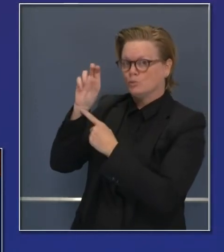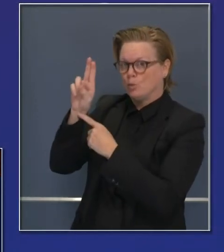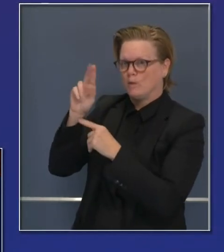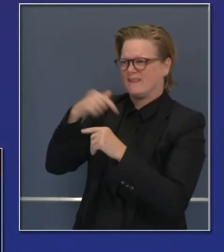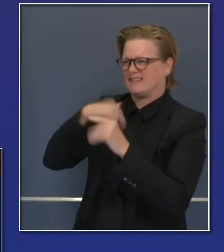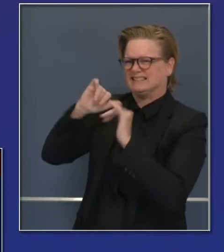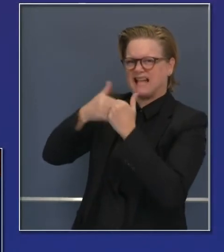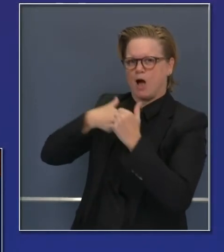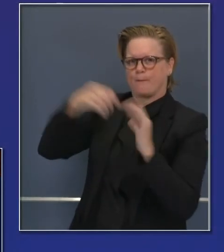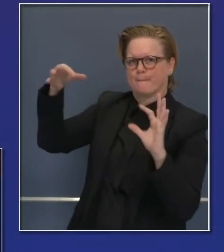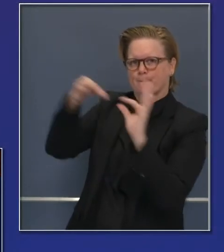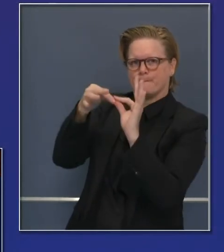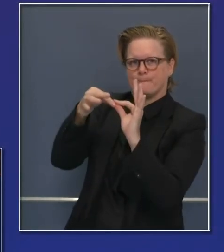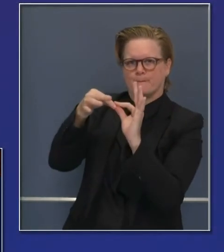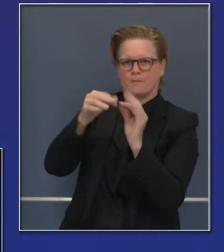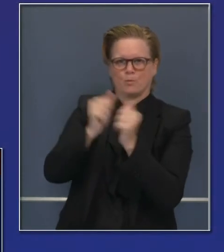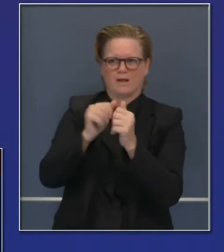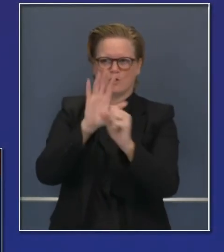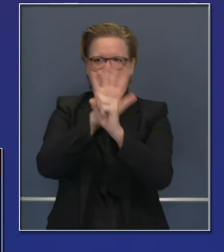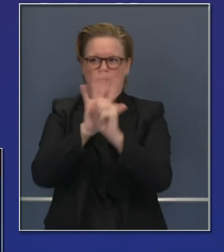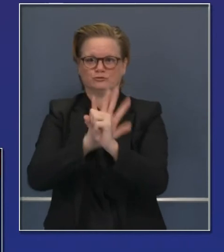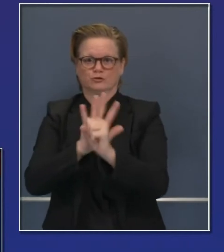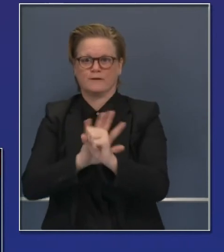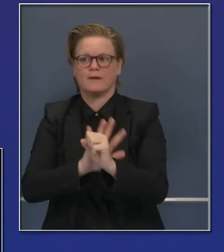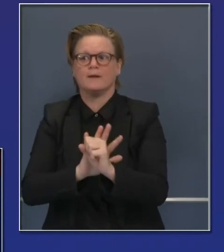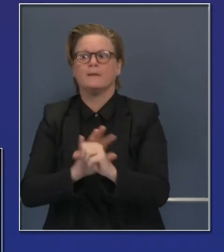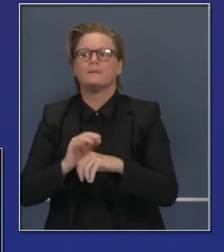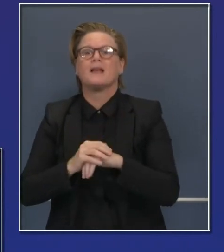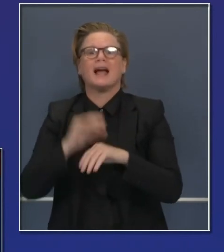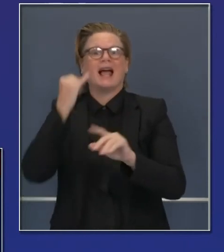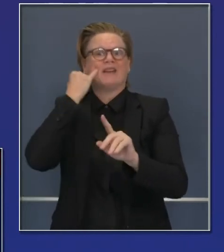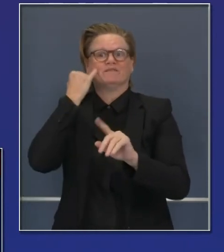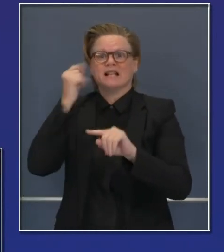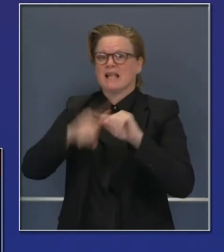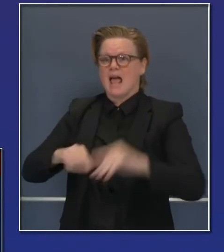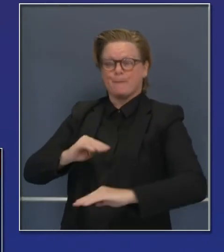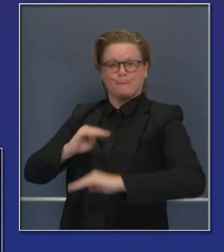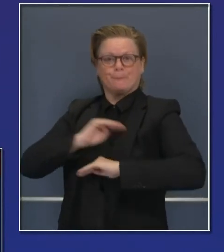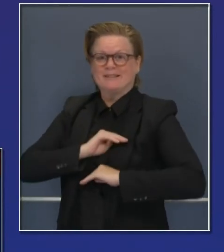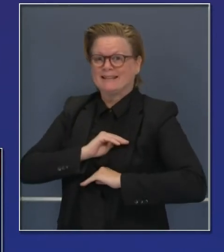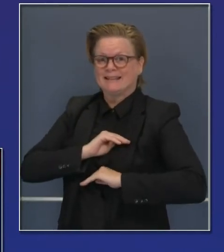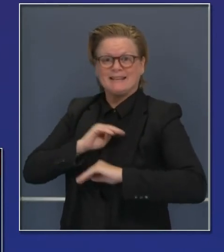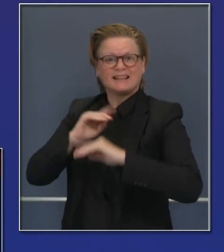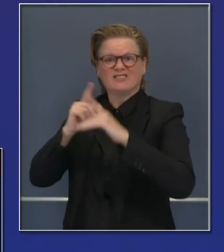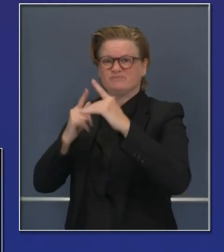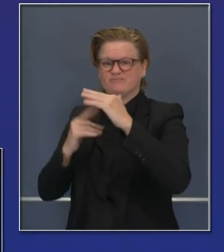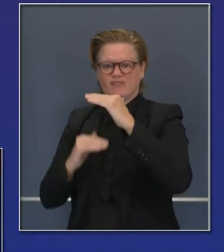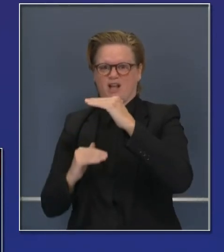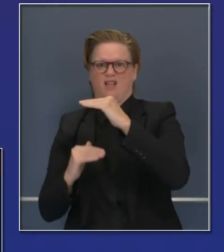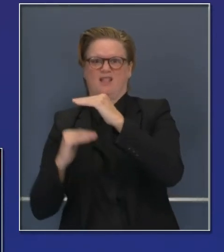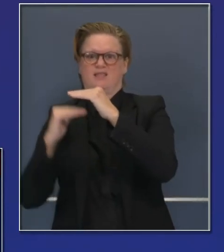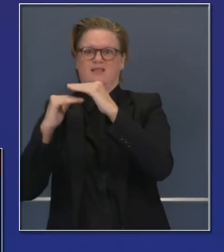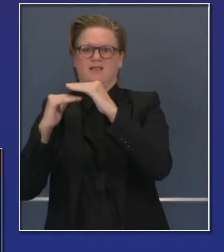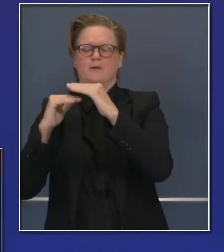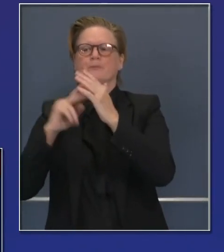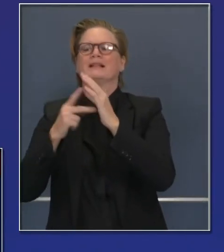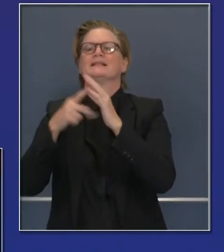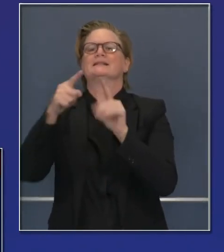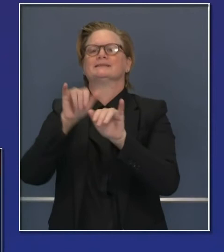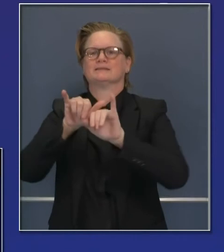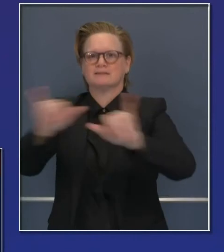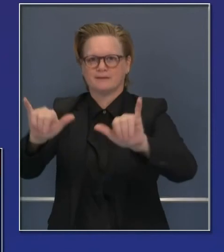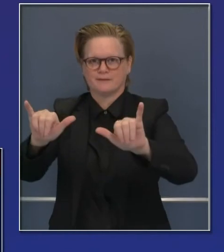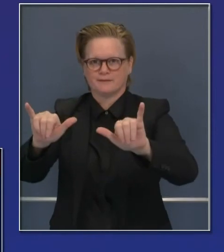lean on neighboring counties and their hospital delivery systems to care for a number of individuals.